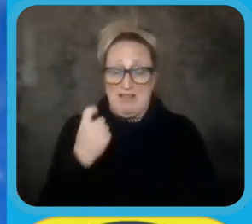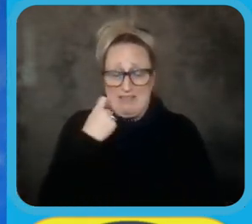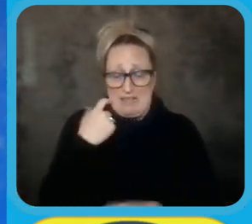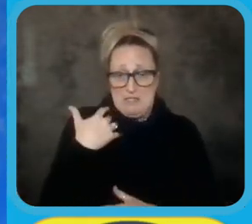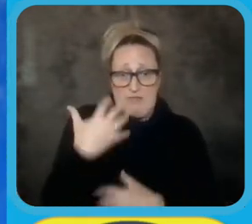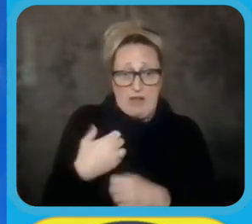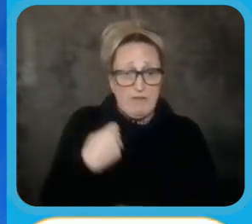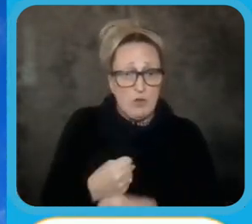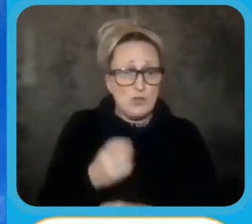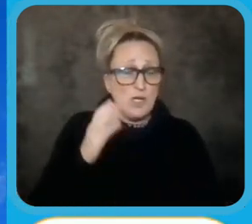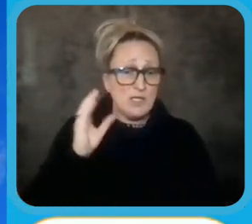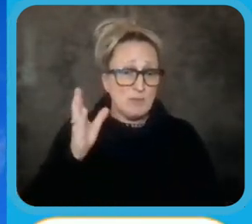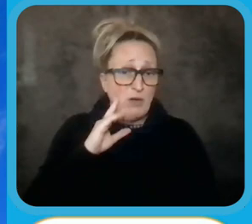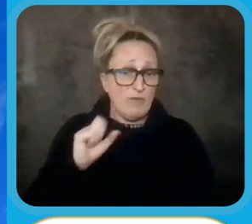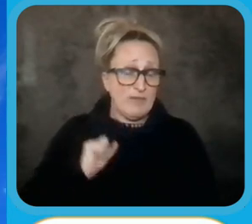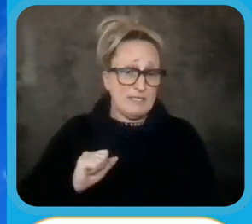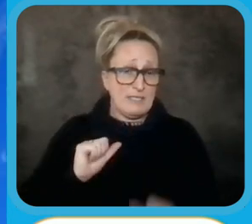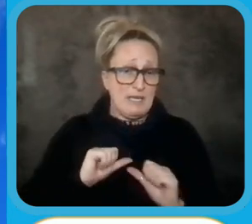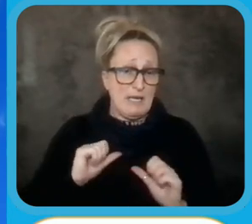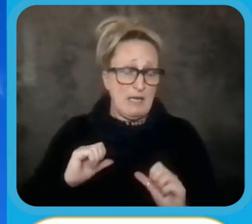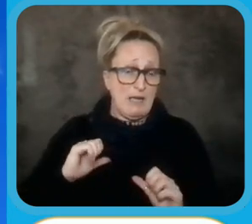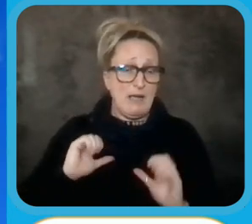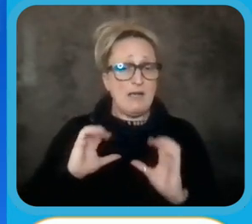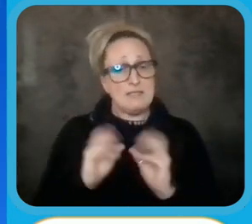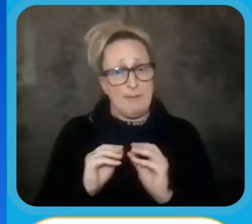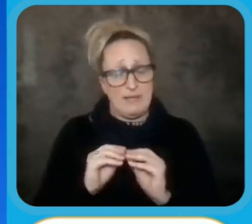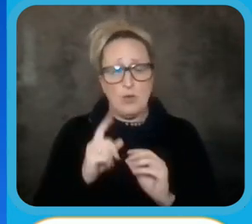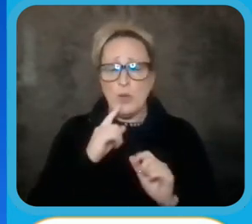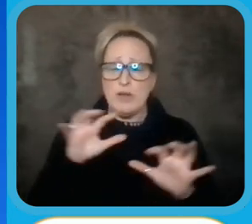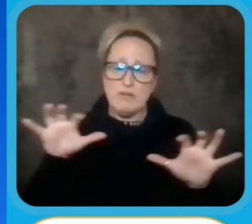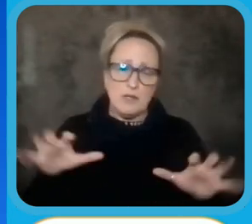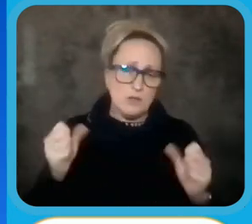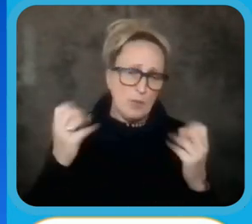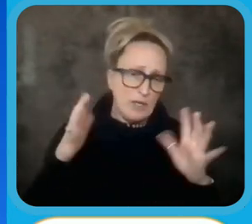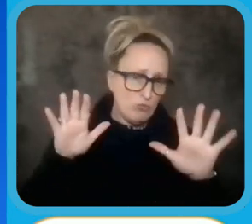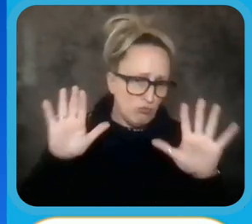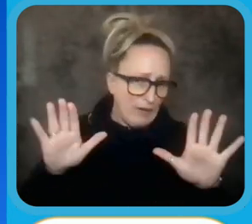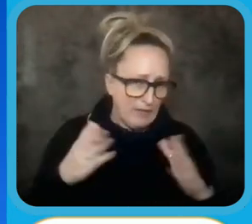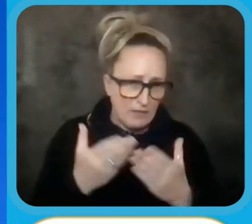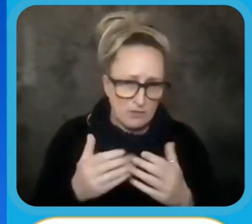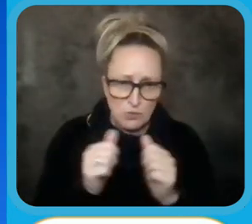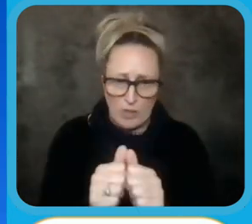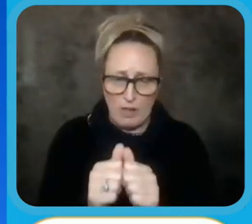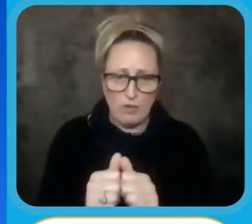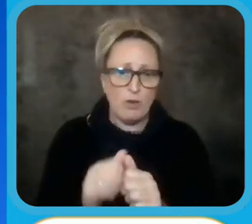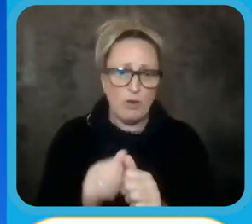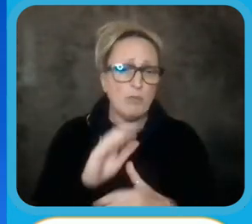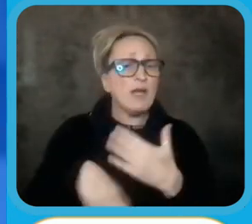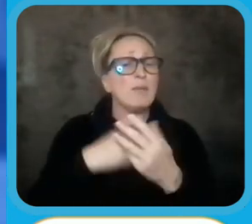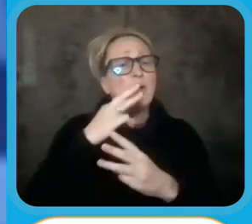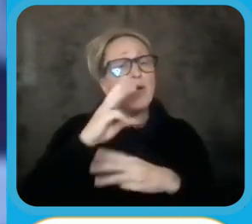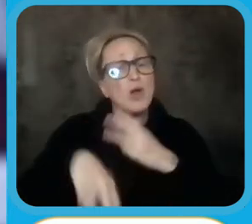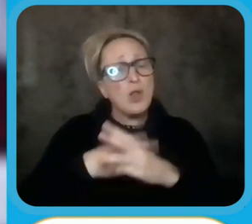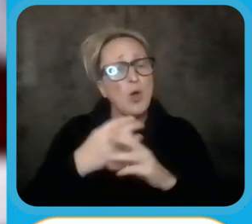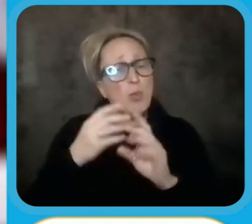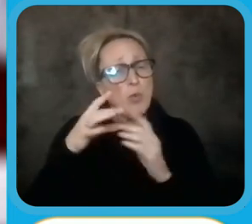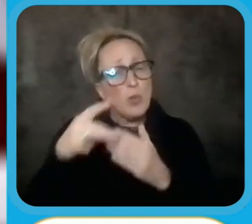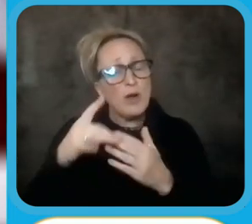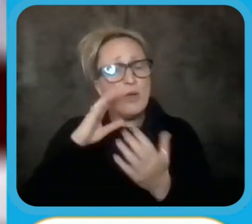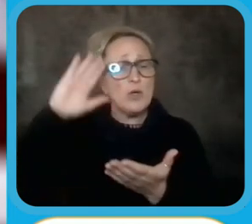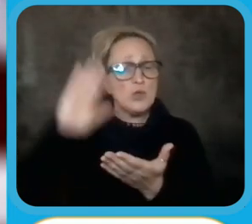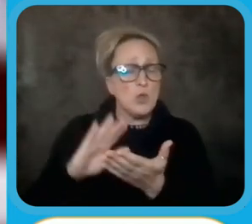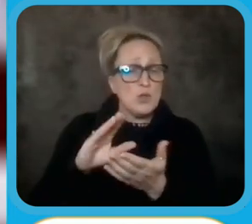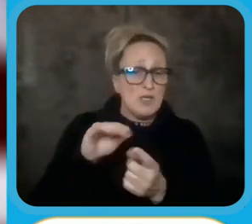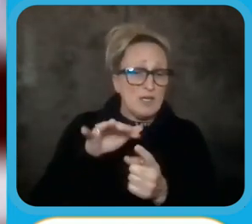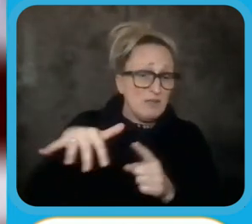as Speaker of the Assembly, we accomplished so many great things together. We became a global leader in reducing greenhouse gas emissions